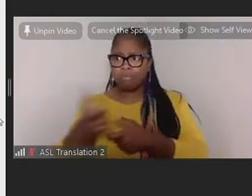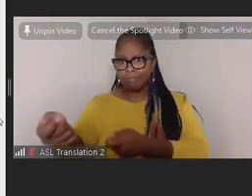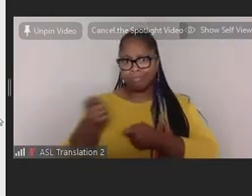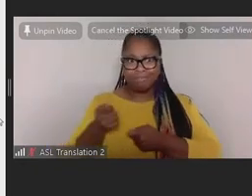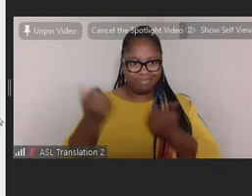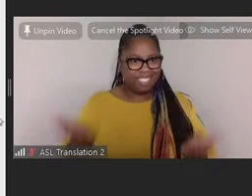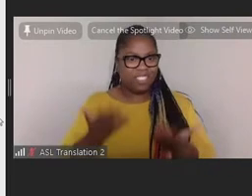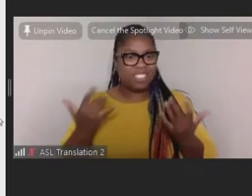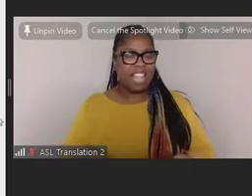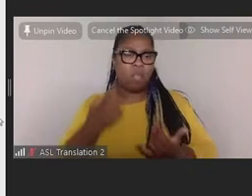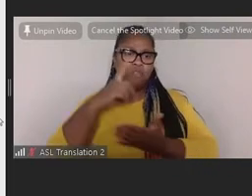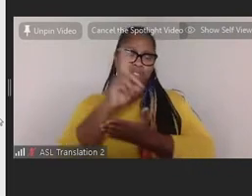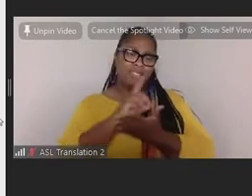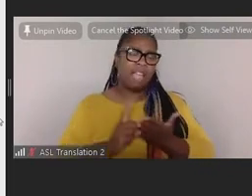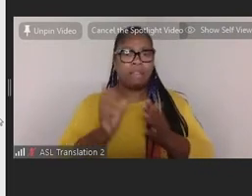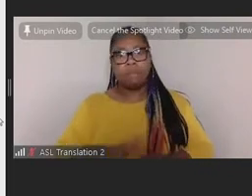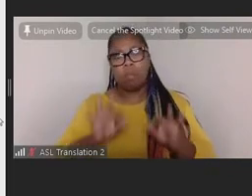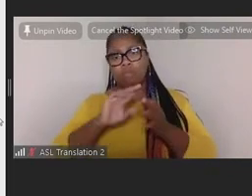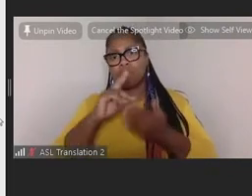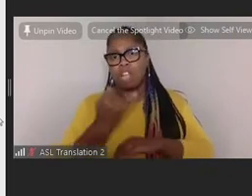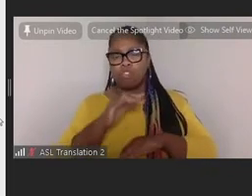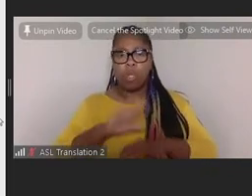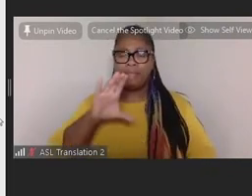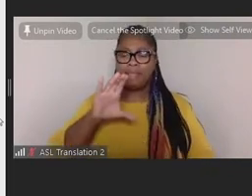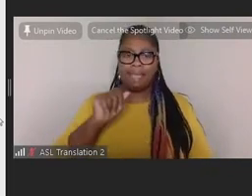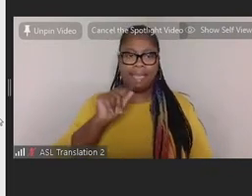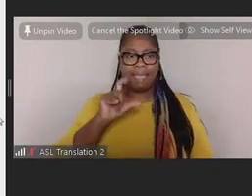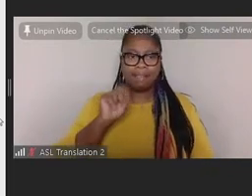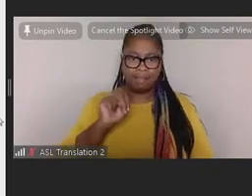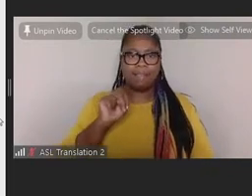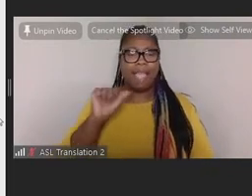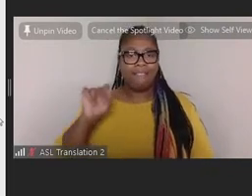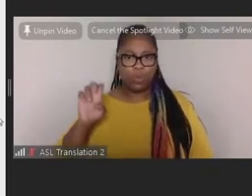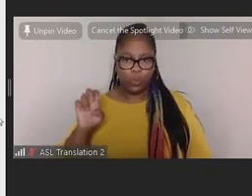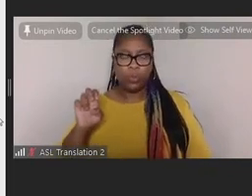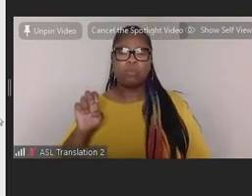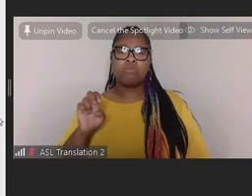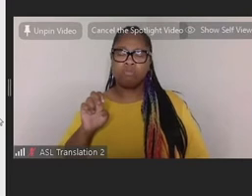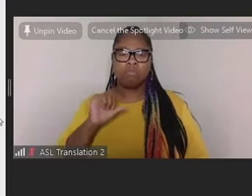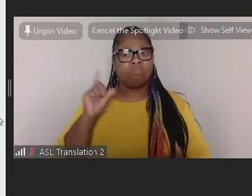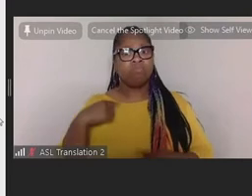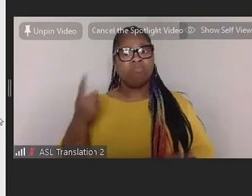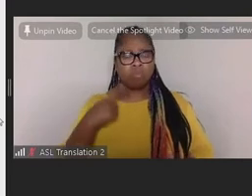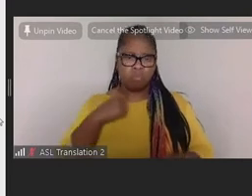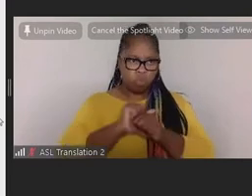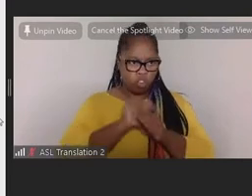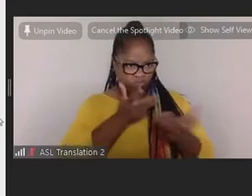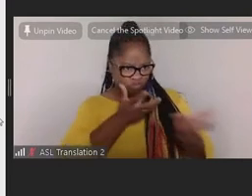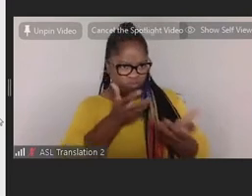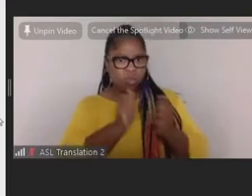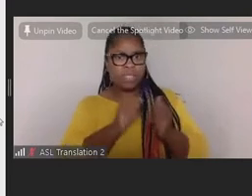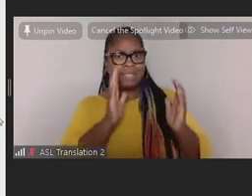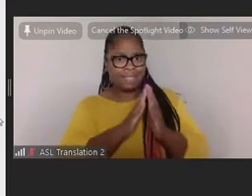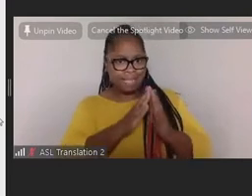to design this very important project on Canton Avenue. We've worked closely to date with city planning and the